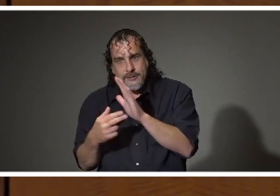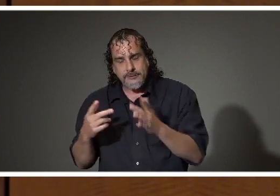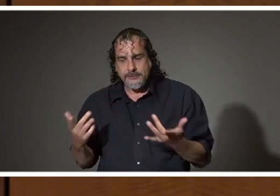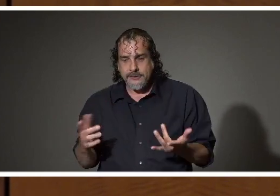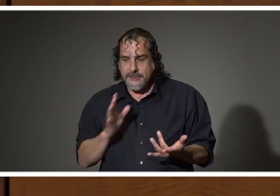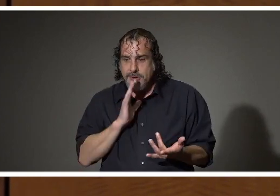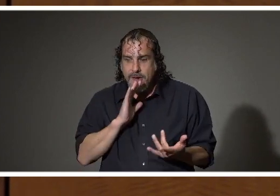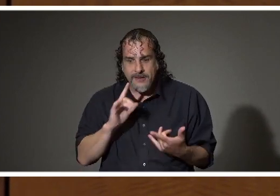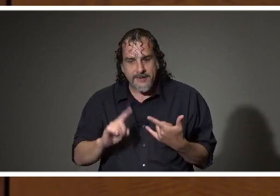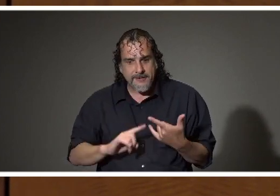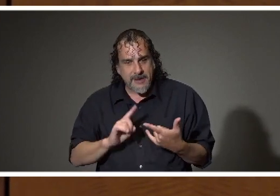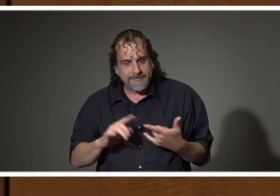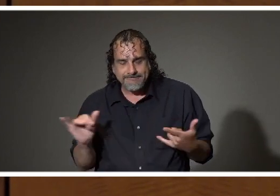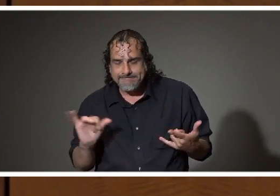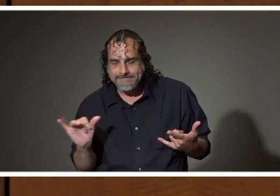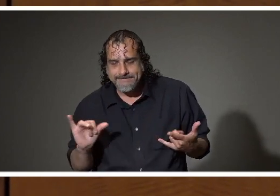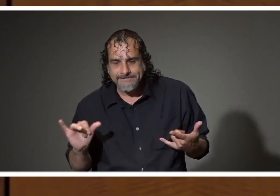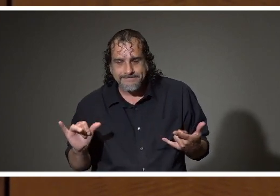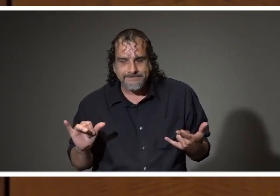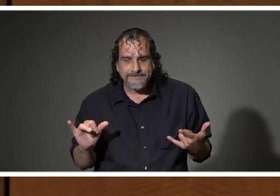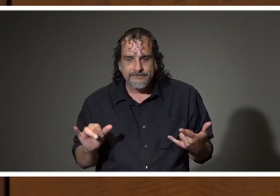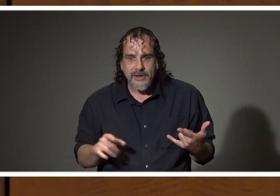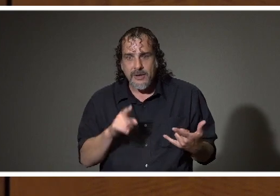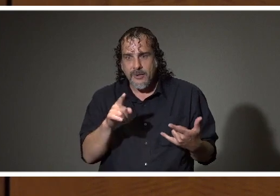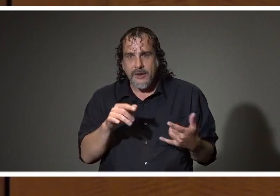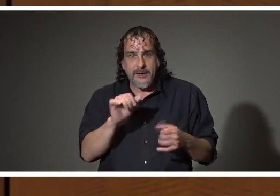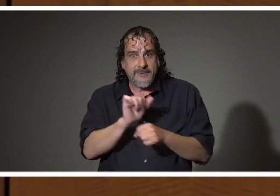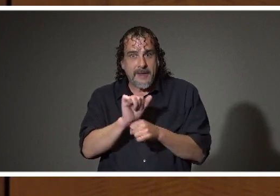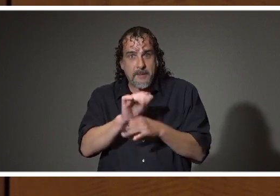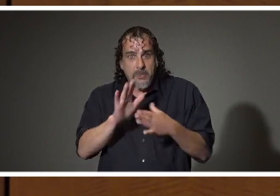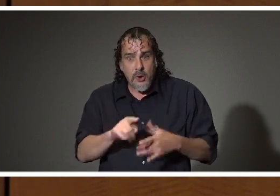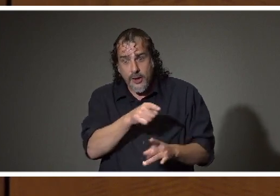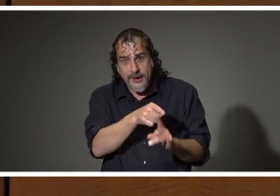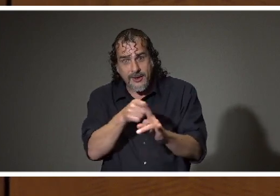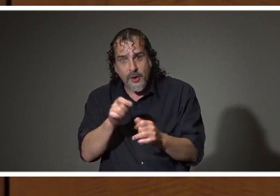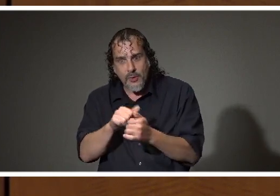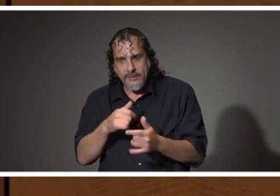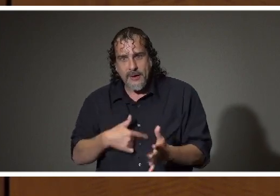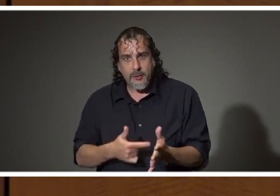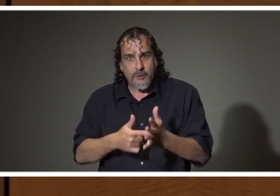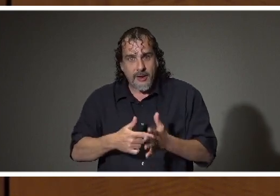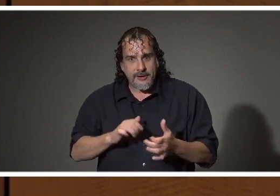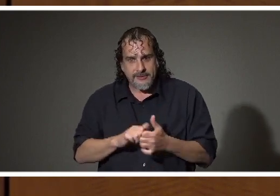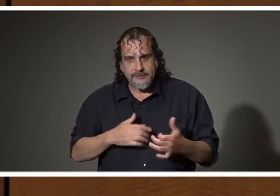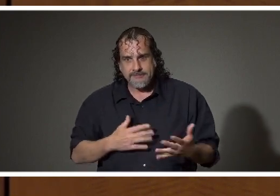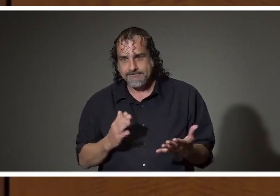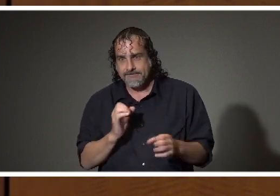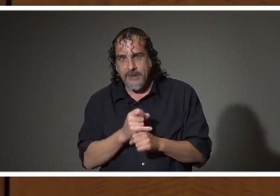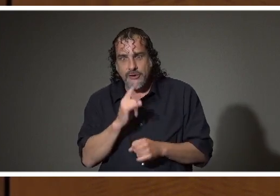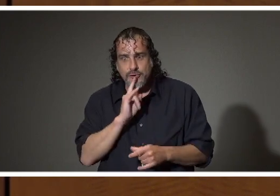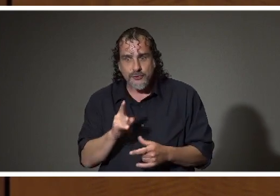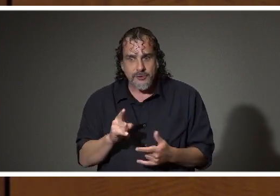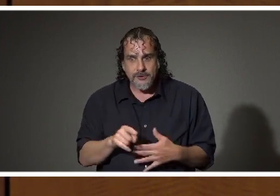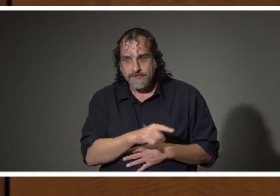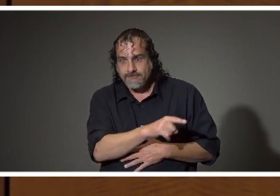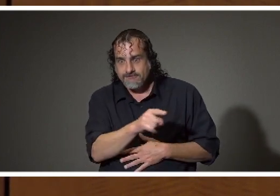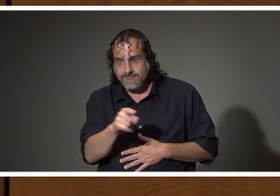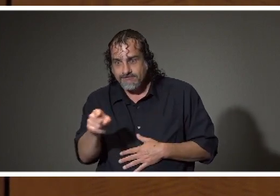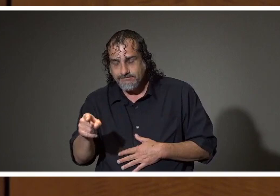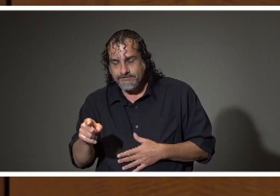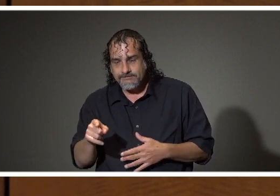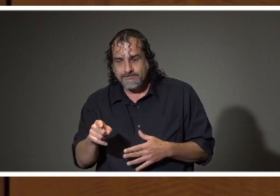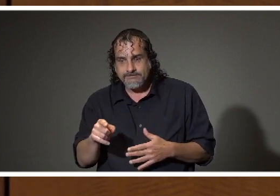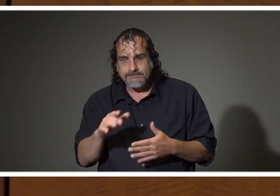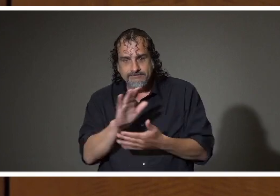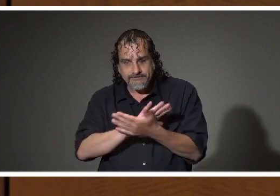to for instance, what the individual employees are, what's required of them in terms of ensuring that they are